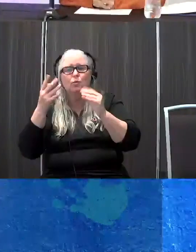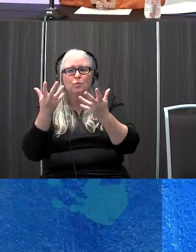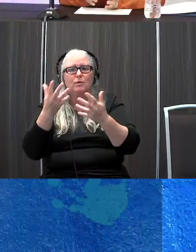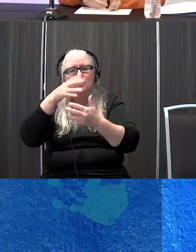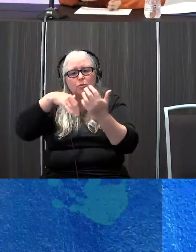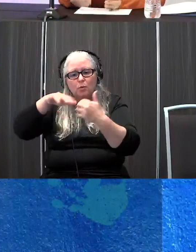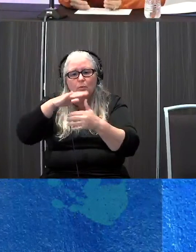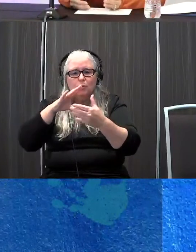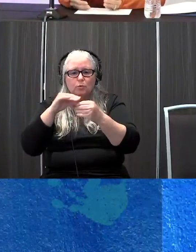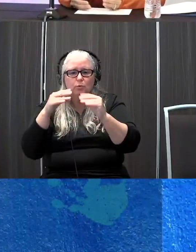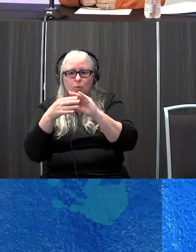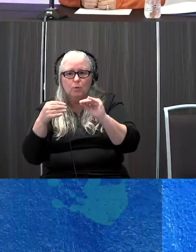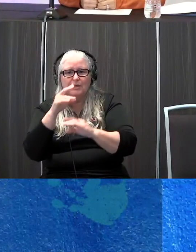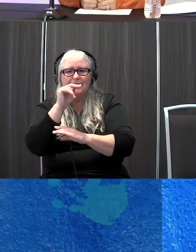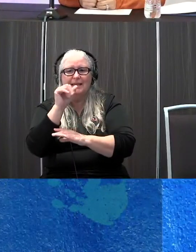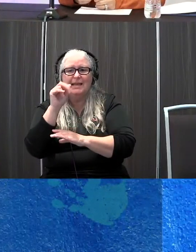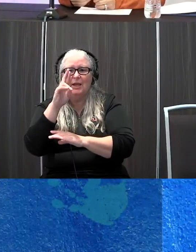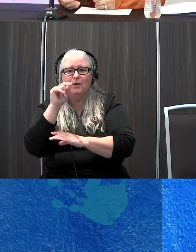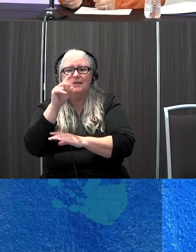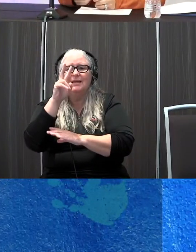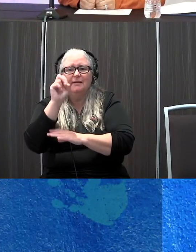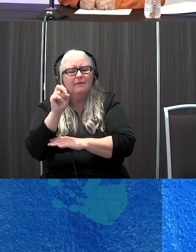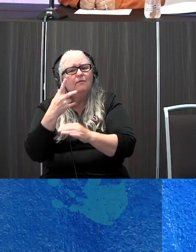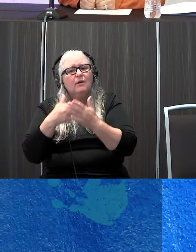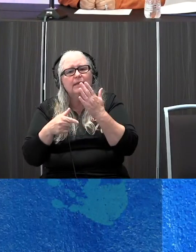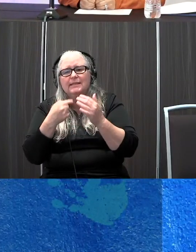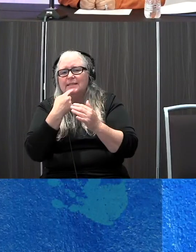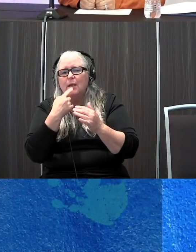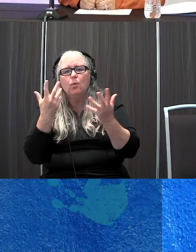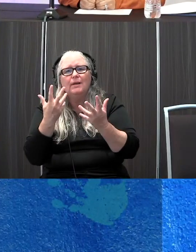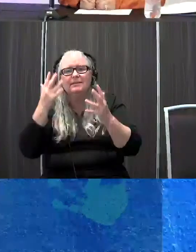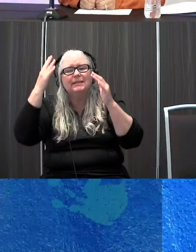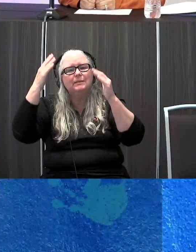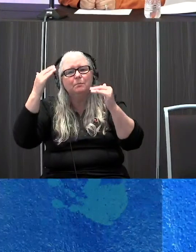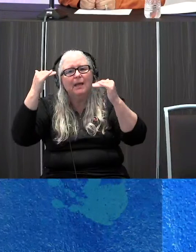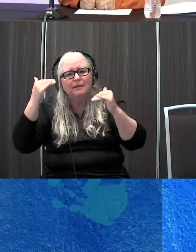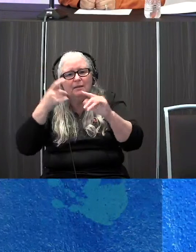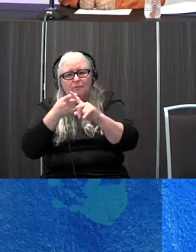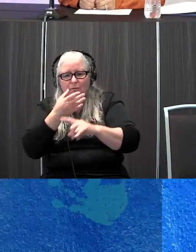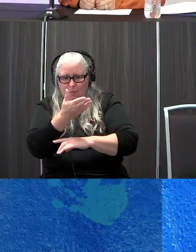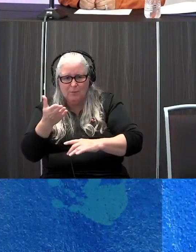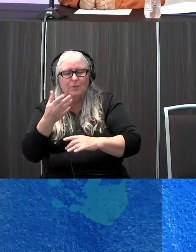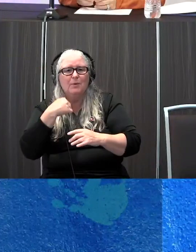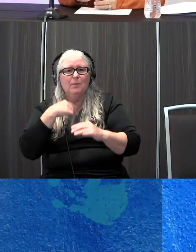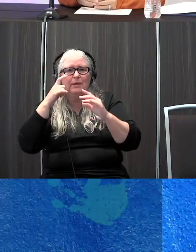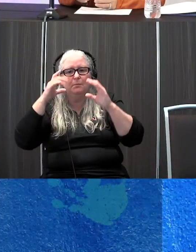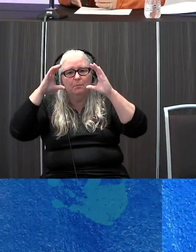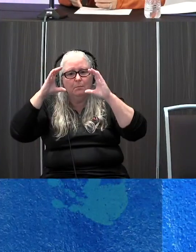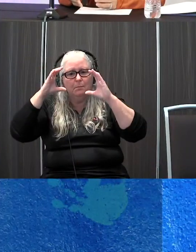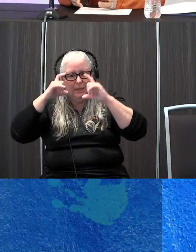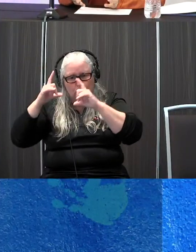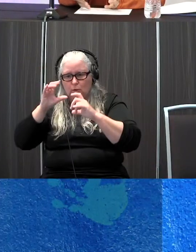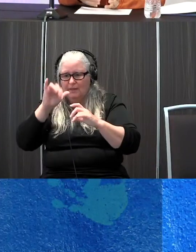him what is expected. So what's expected in that environment. And we take actual pictures of him in those environments of